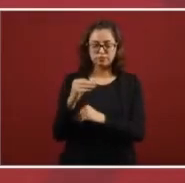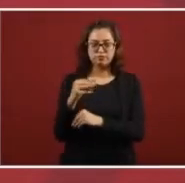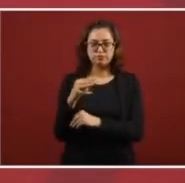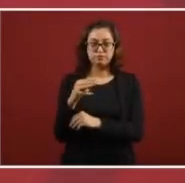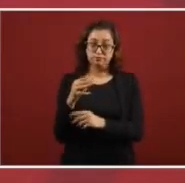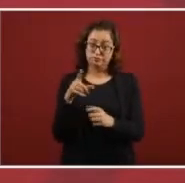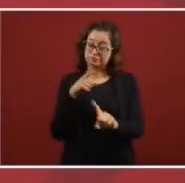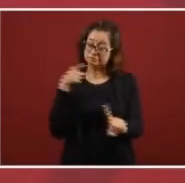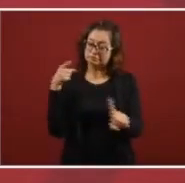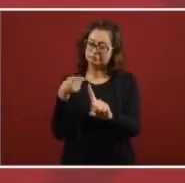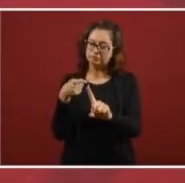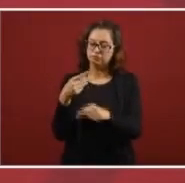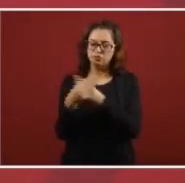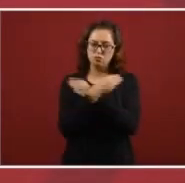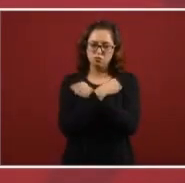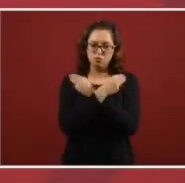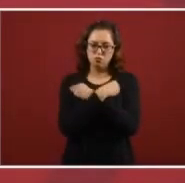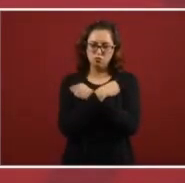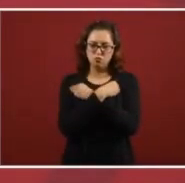with a moral economy